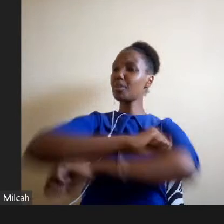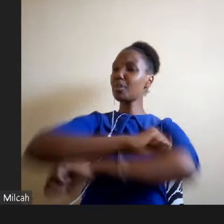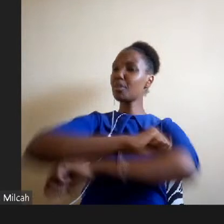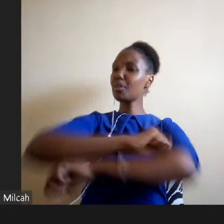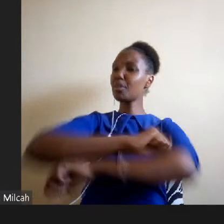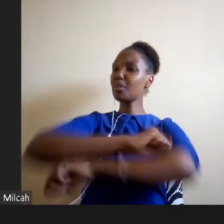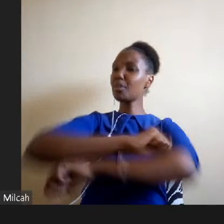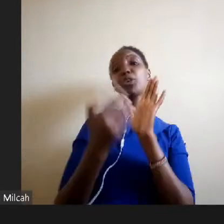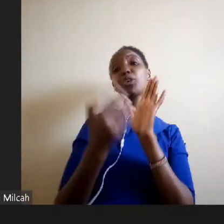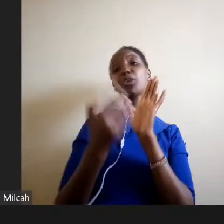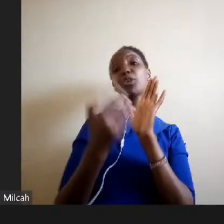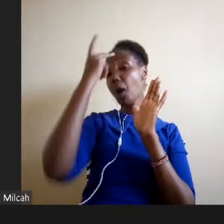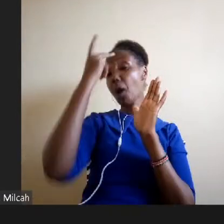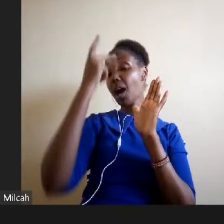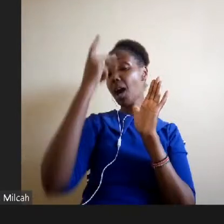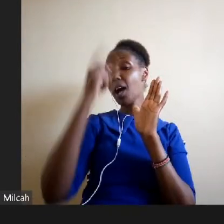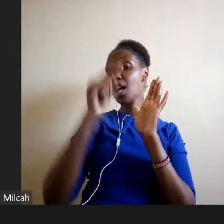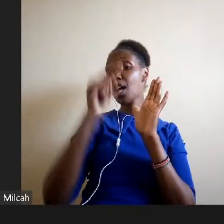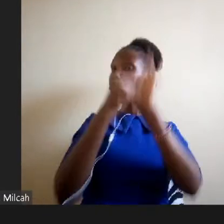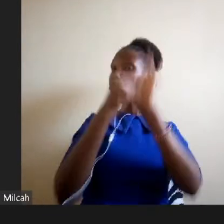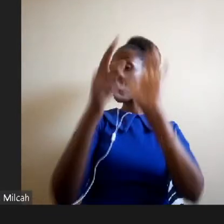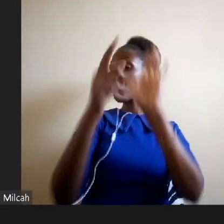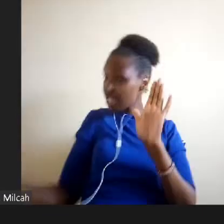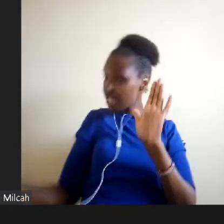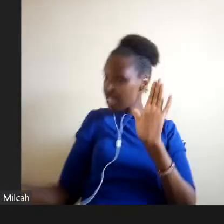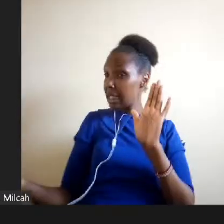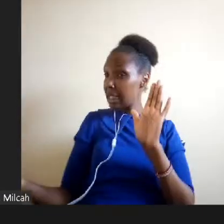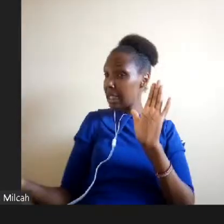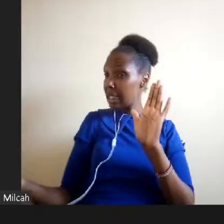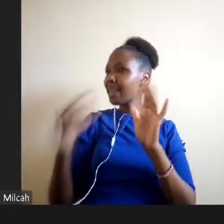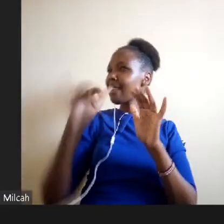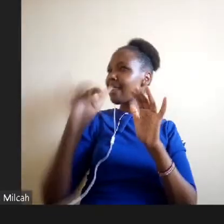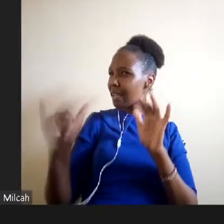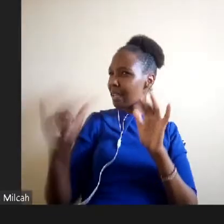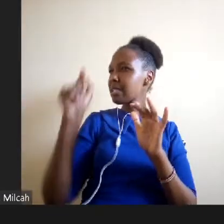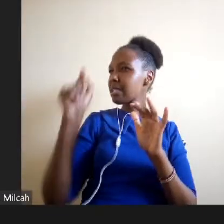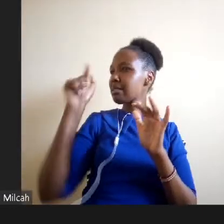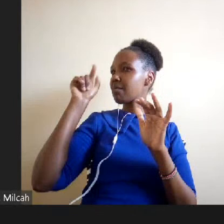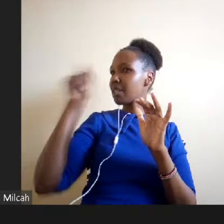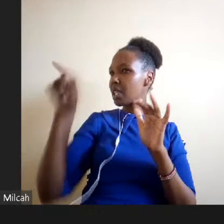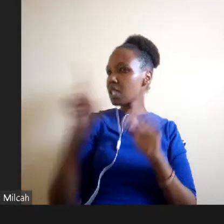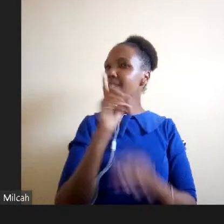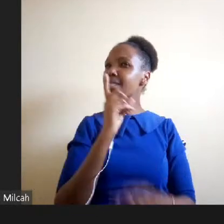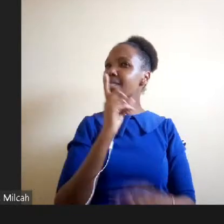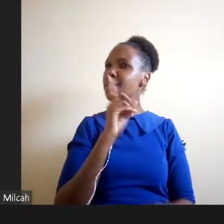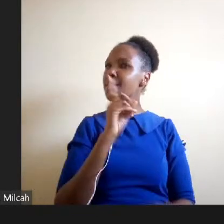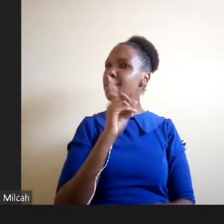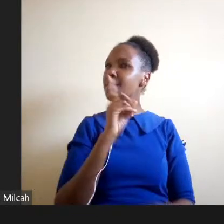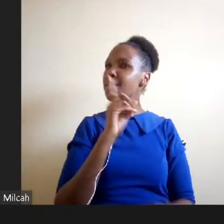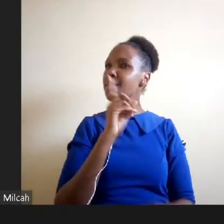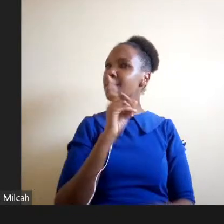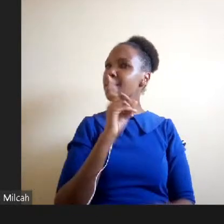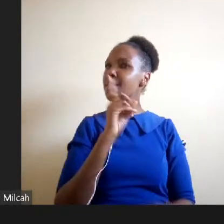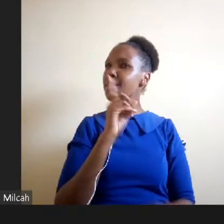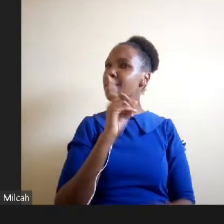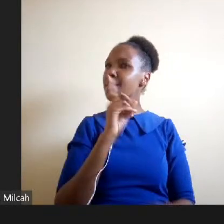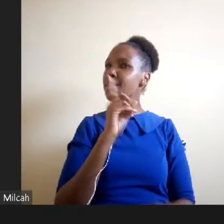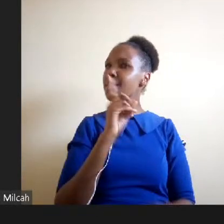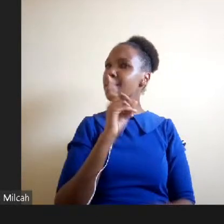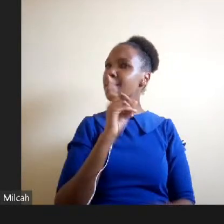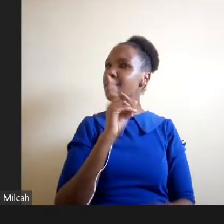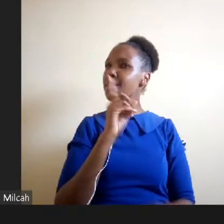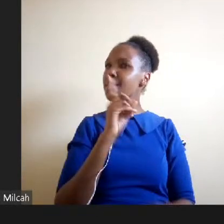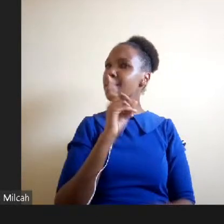also vulnerable. And some of the things is even just showing them vulnerability in terms of even the screen rules that you have put. Sometimes you may